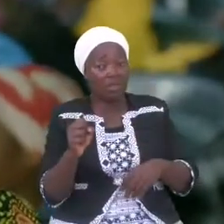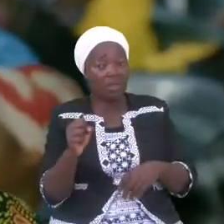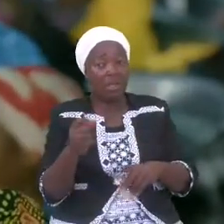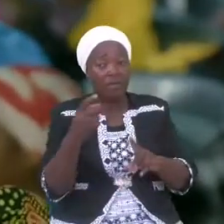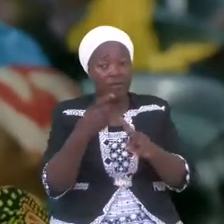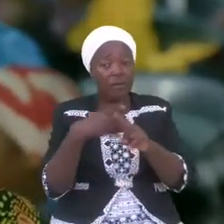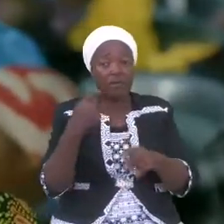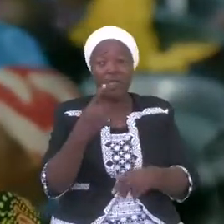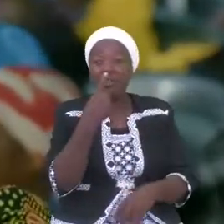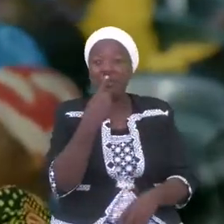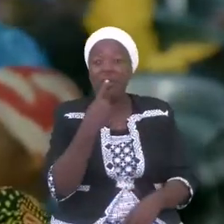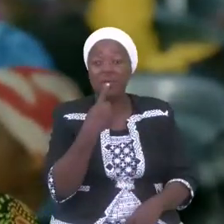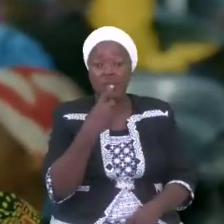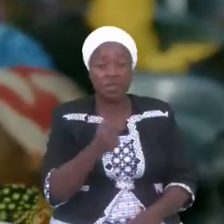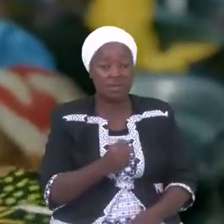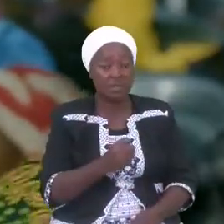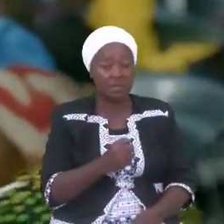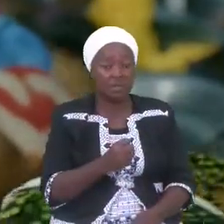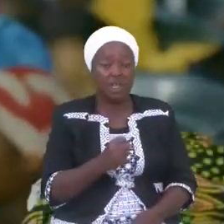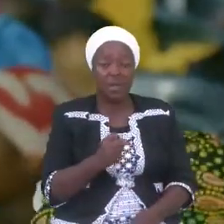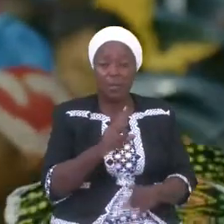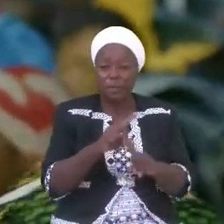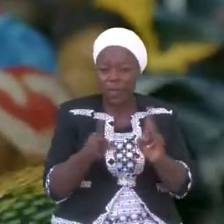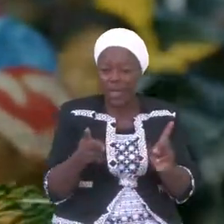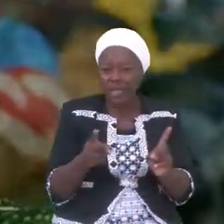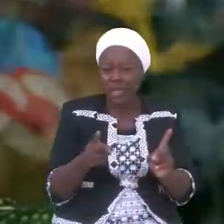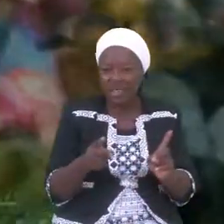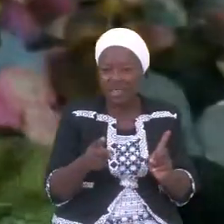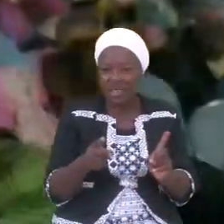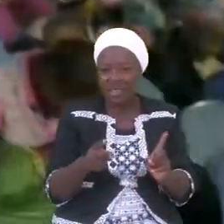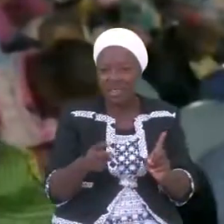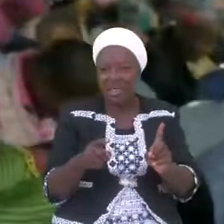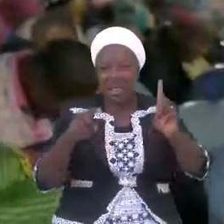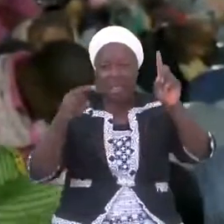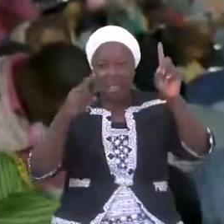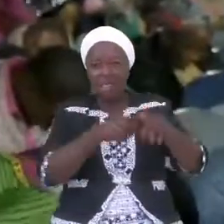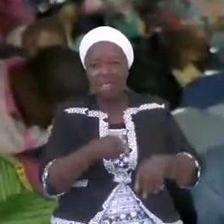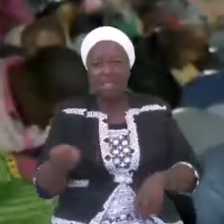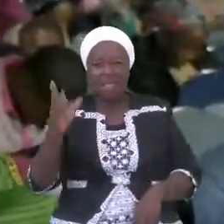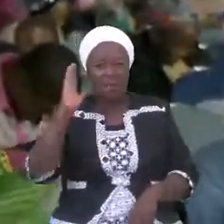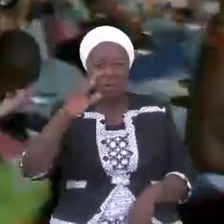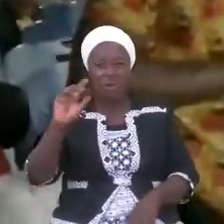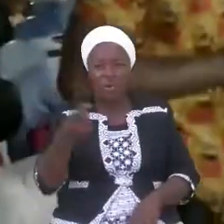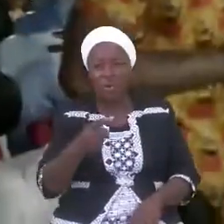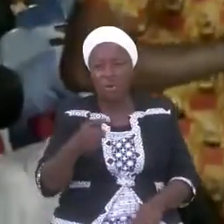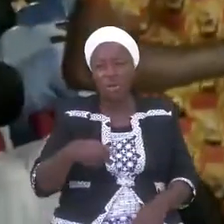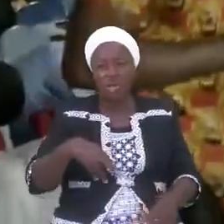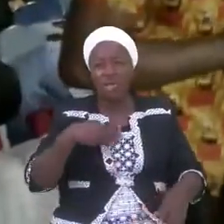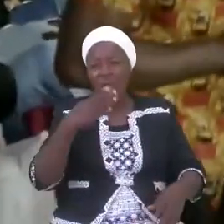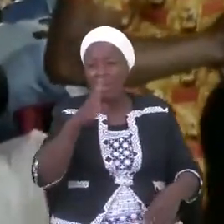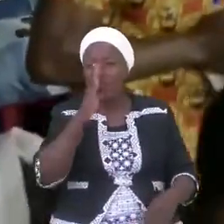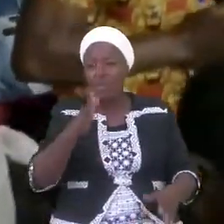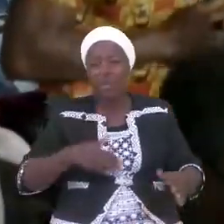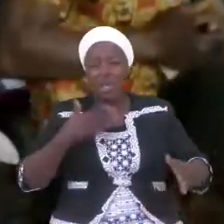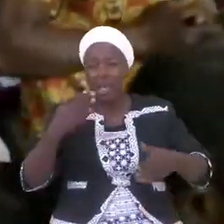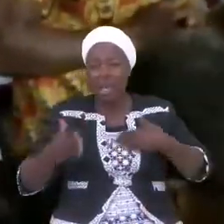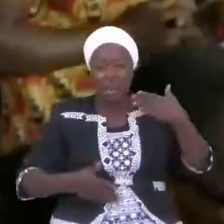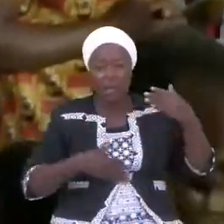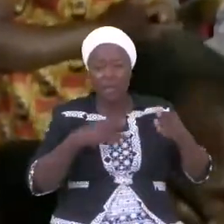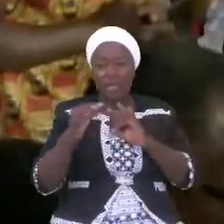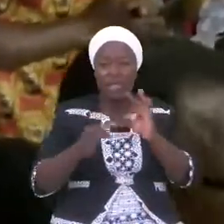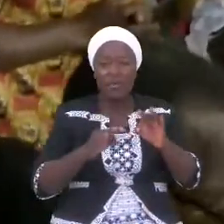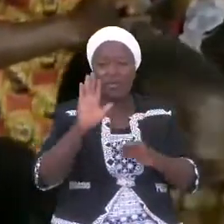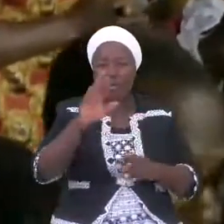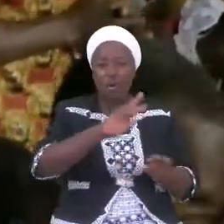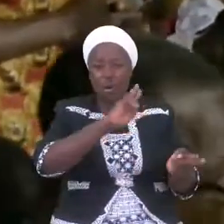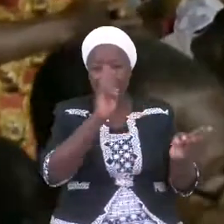the lips. But they will only rejoice if your repentance is genuine. That